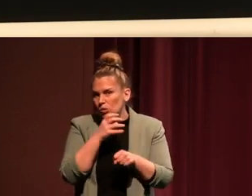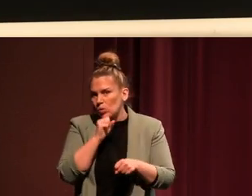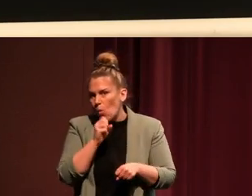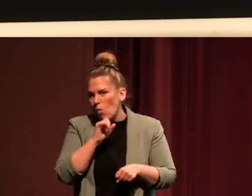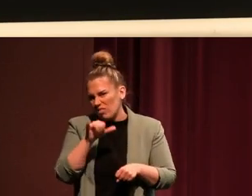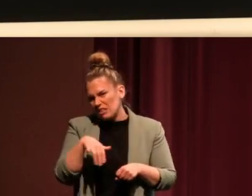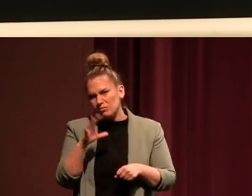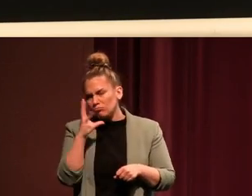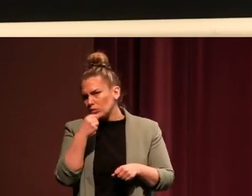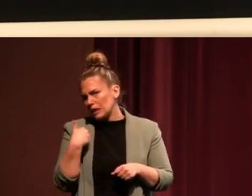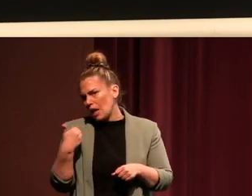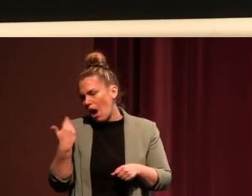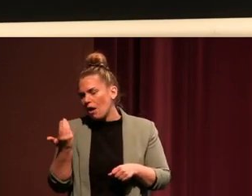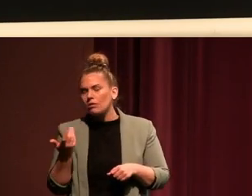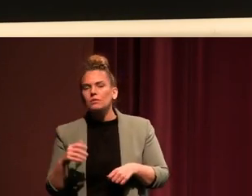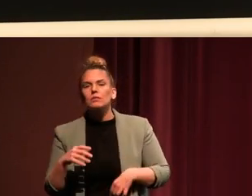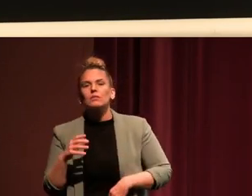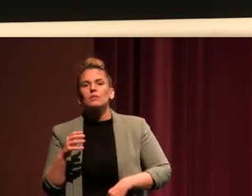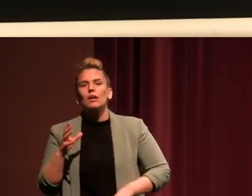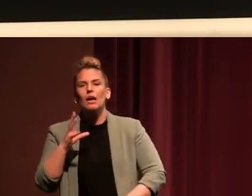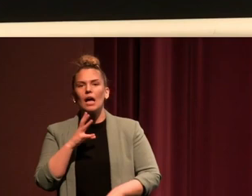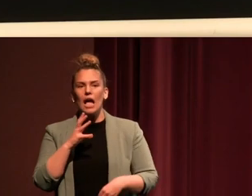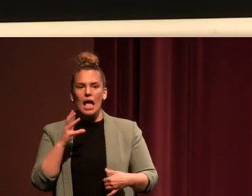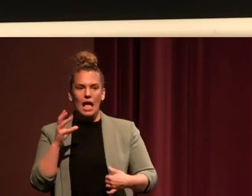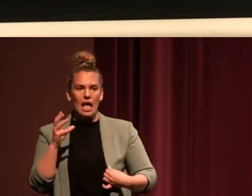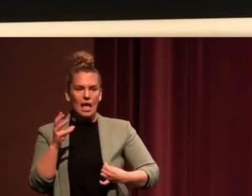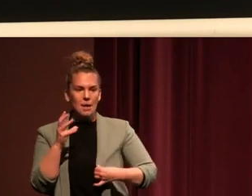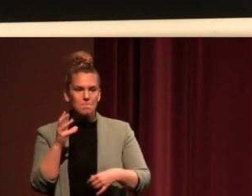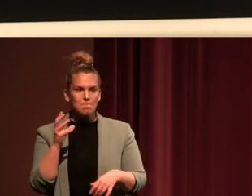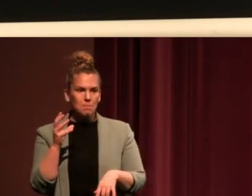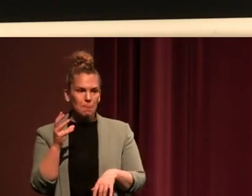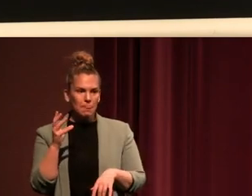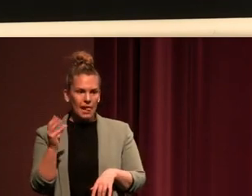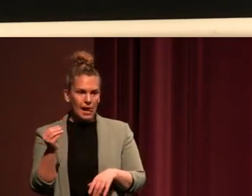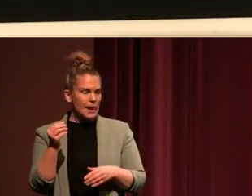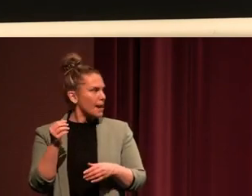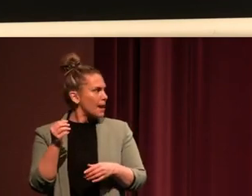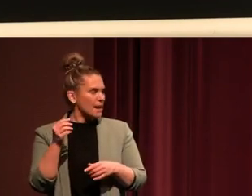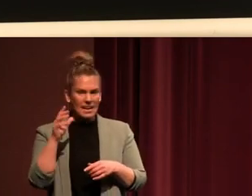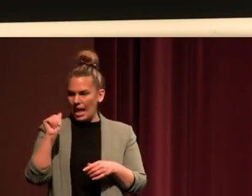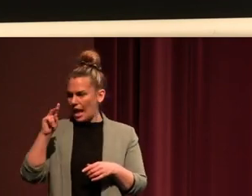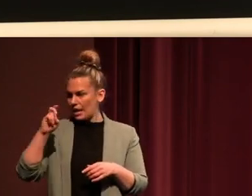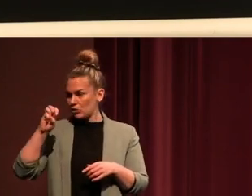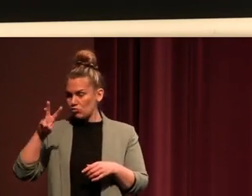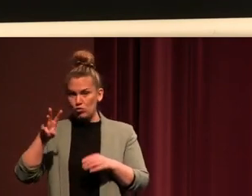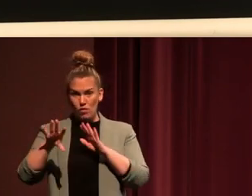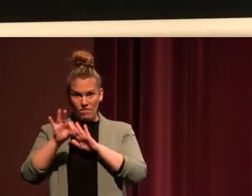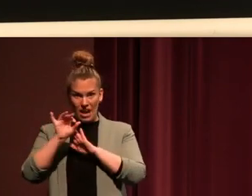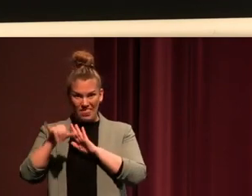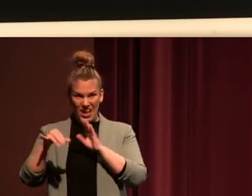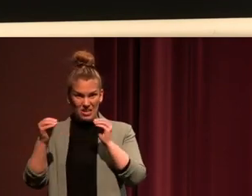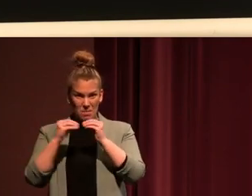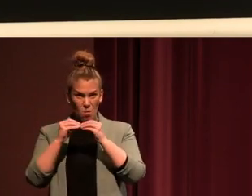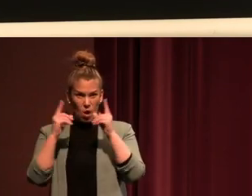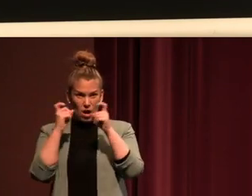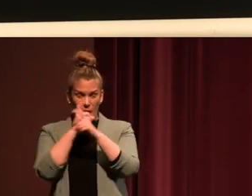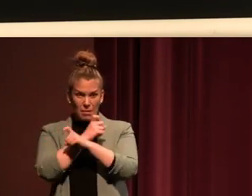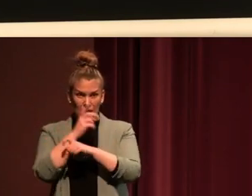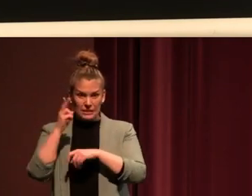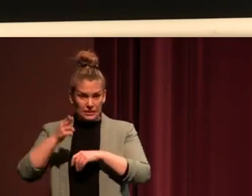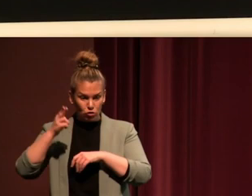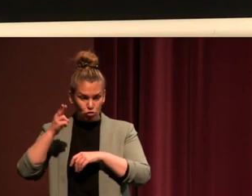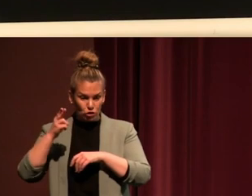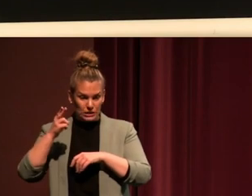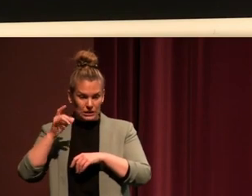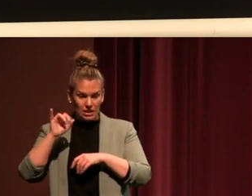conifer. And it's consumed in stand-replacing fire. Andrew finds that there's far more complex fire histories of lodgepole pine in